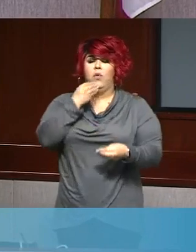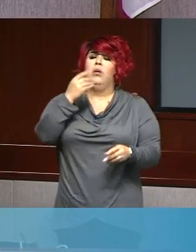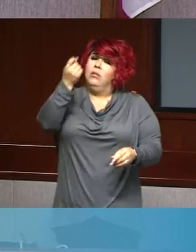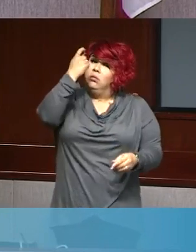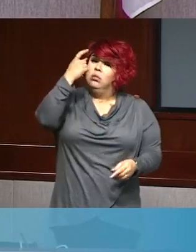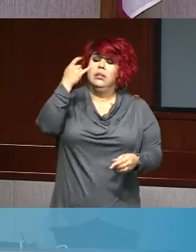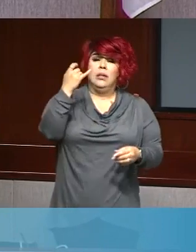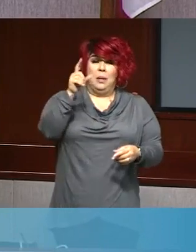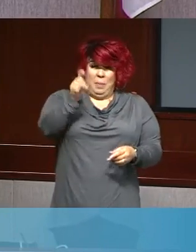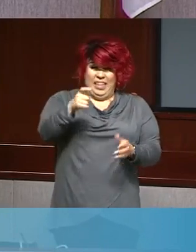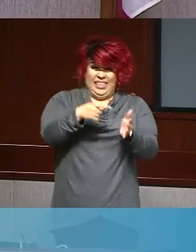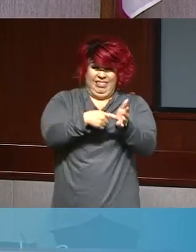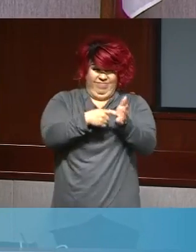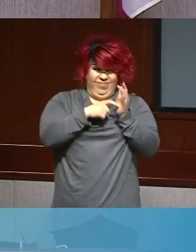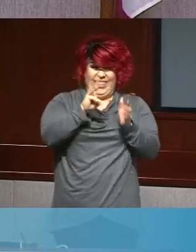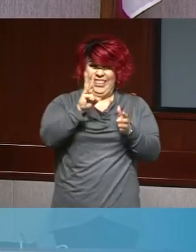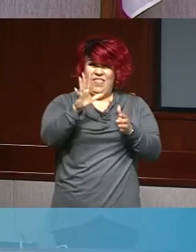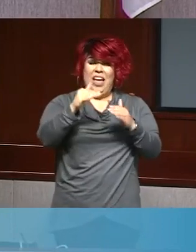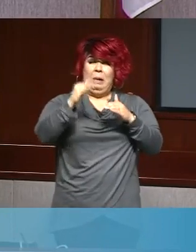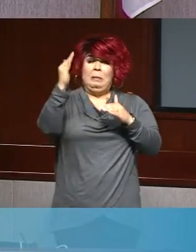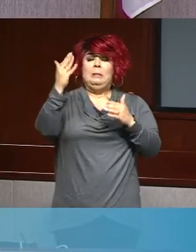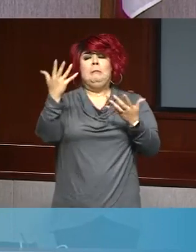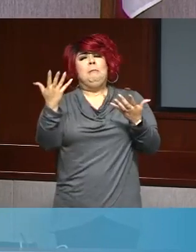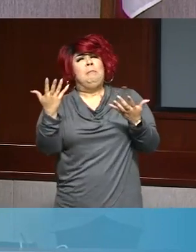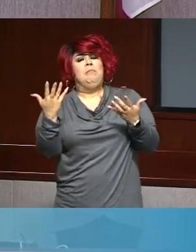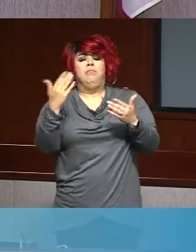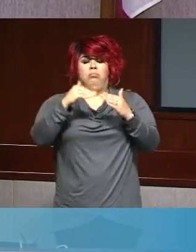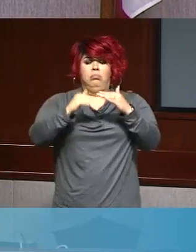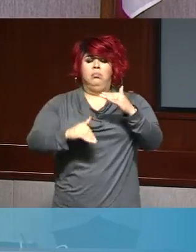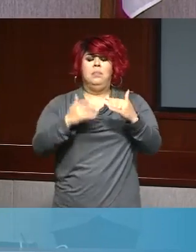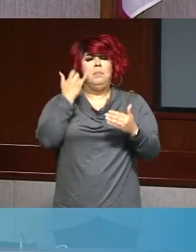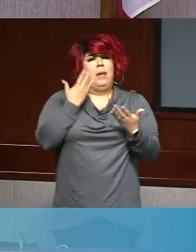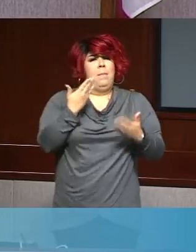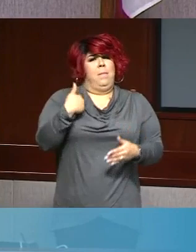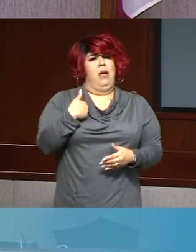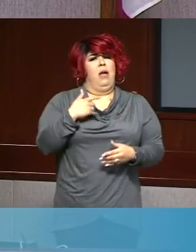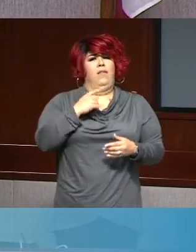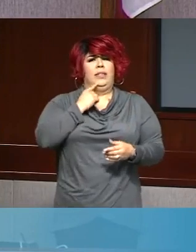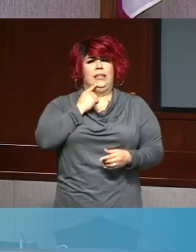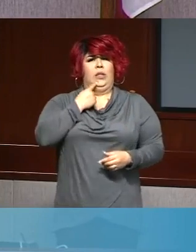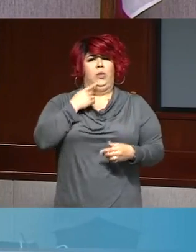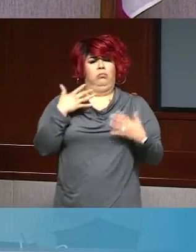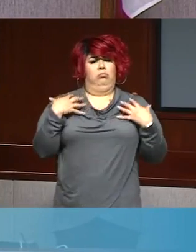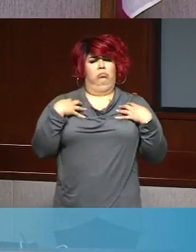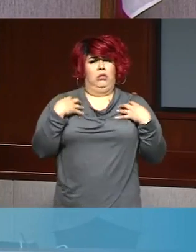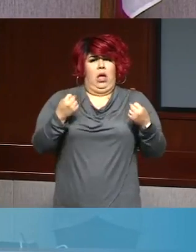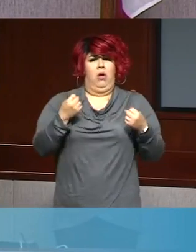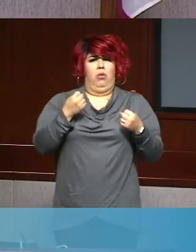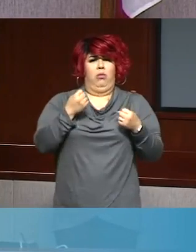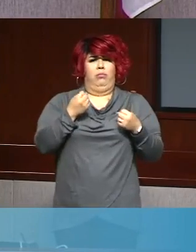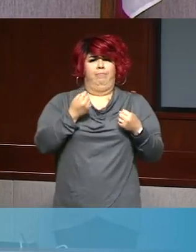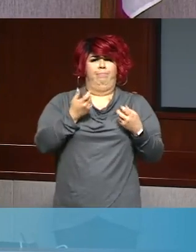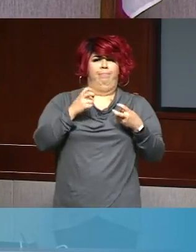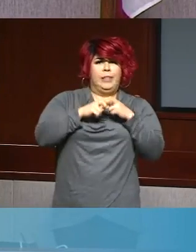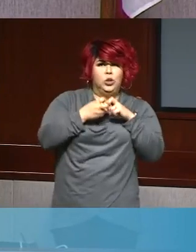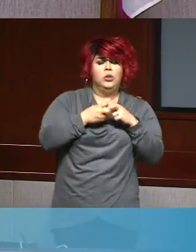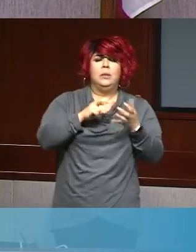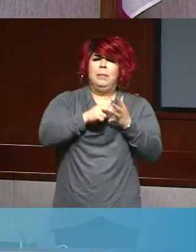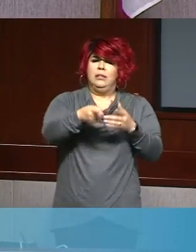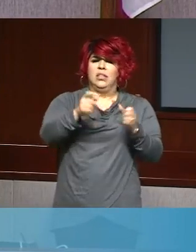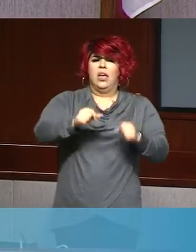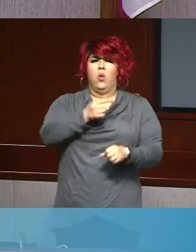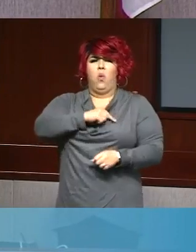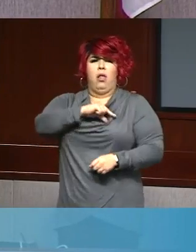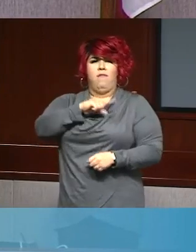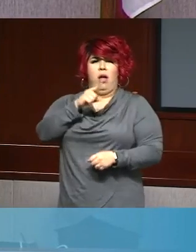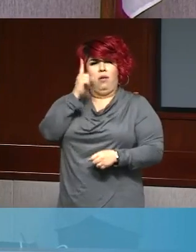than 65, but also have severe health conditions, pre-existing conditions that may qualify for this program. Again,